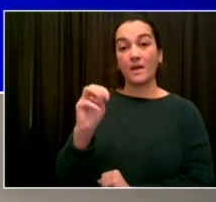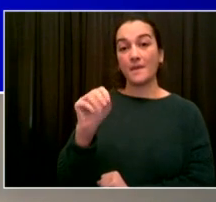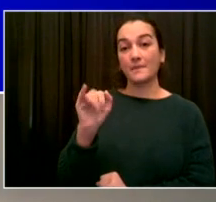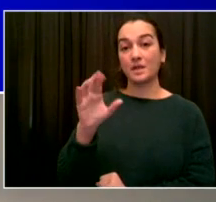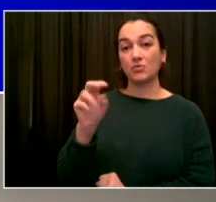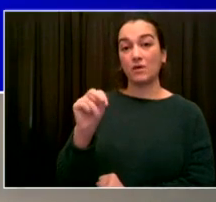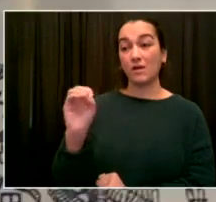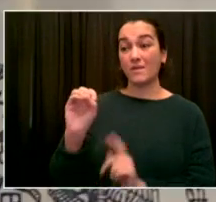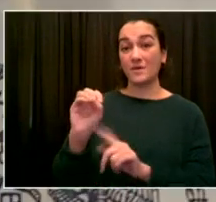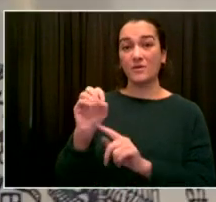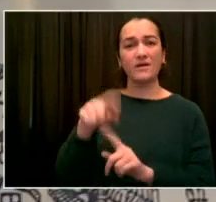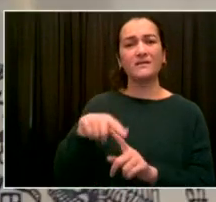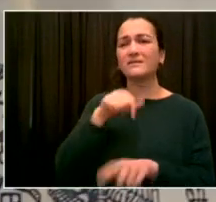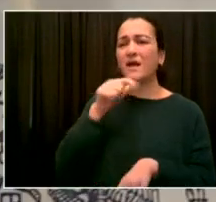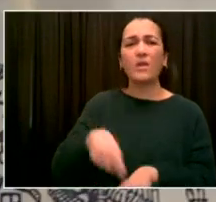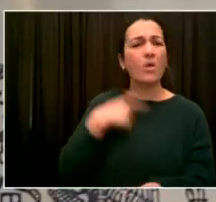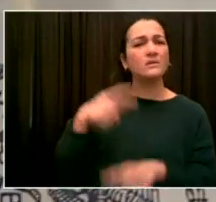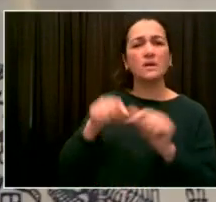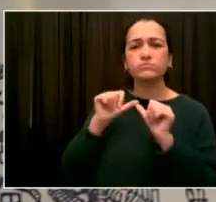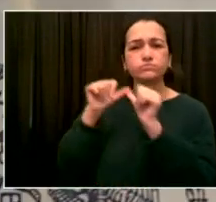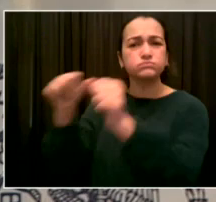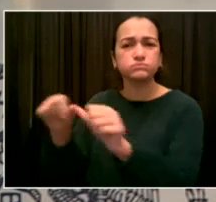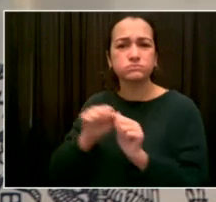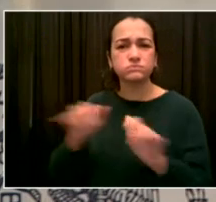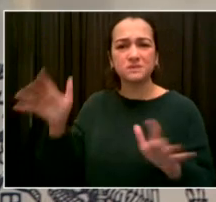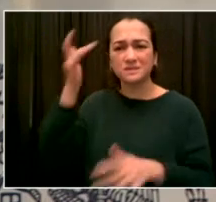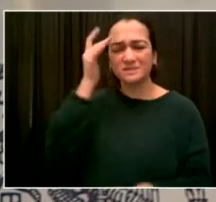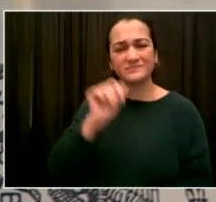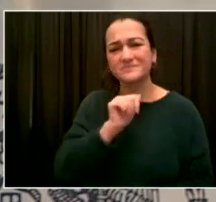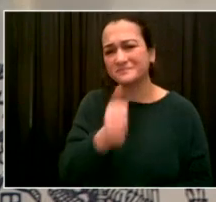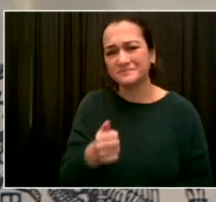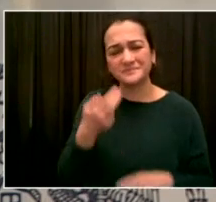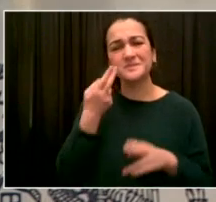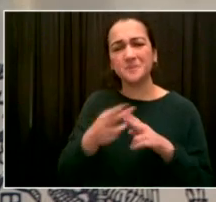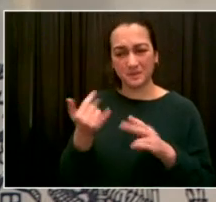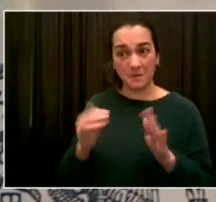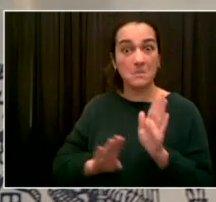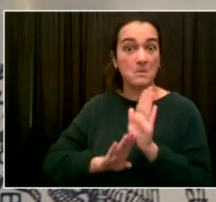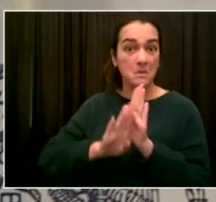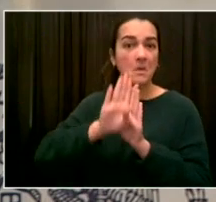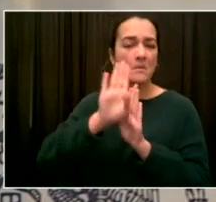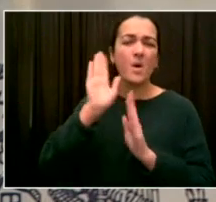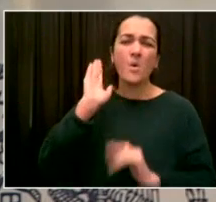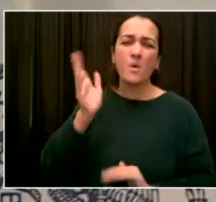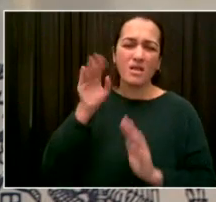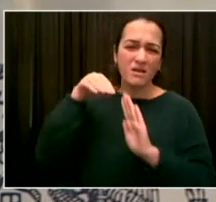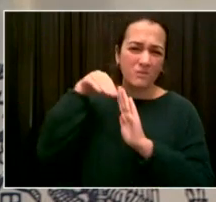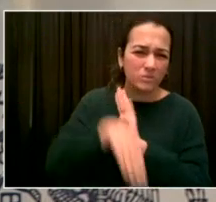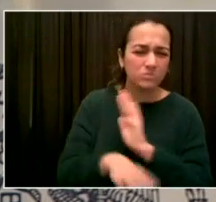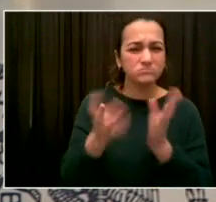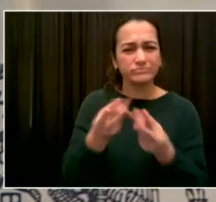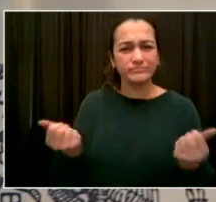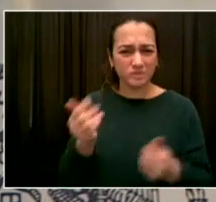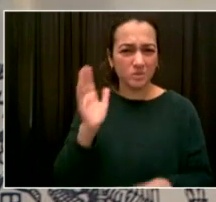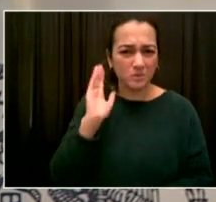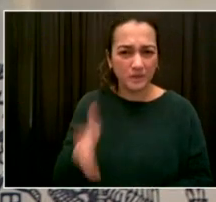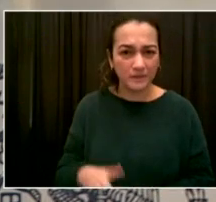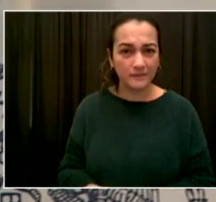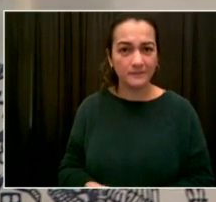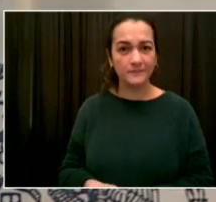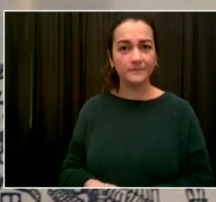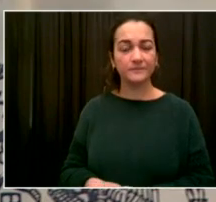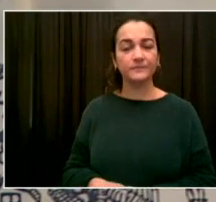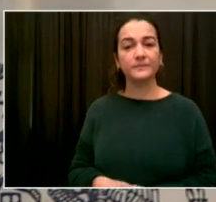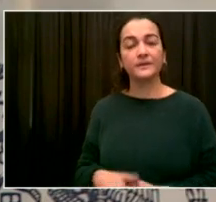They've been through, if I could be blunt, they've been through a hell of a lot worse than this and managed to come through it very, very